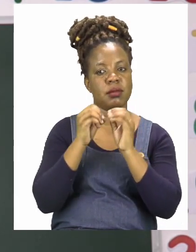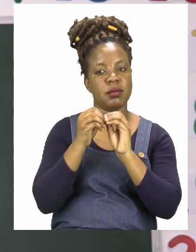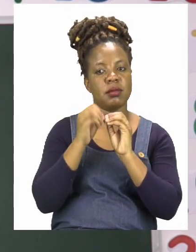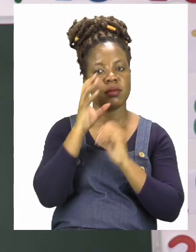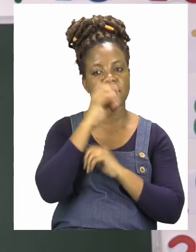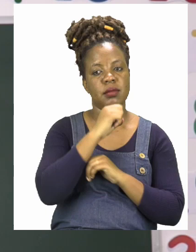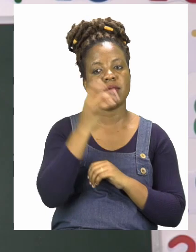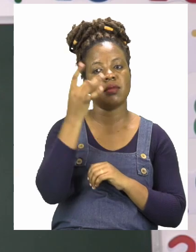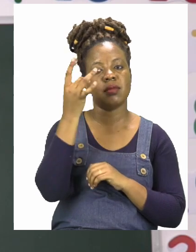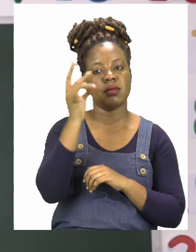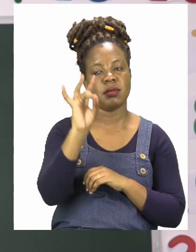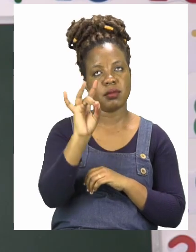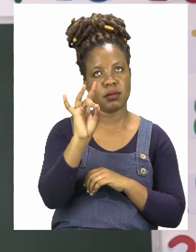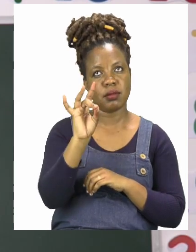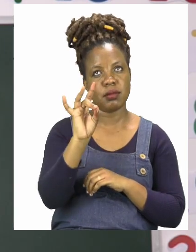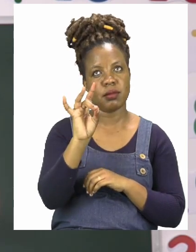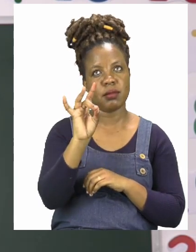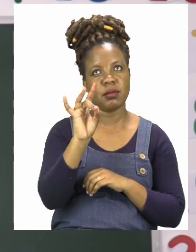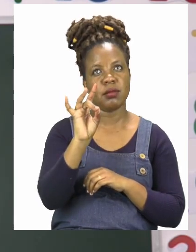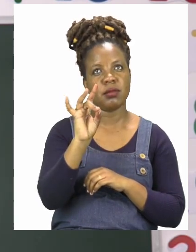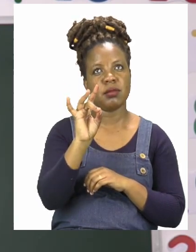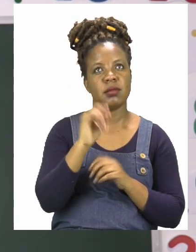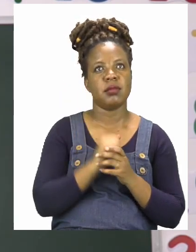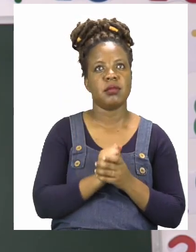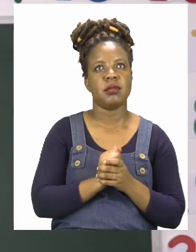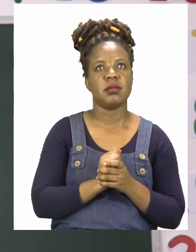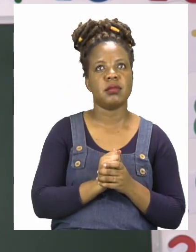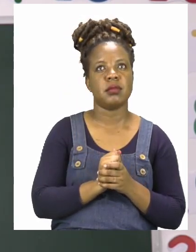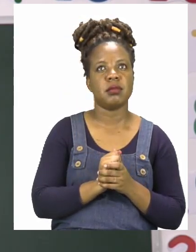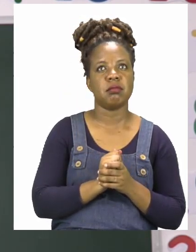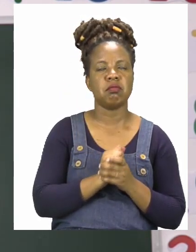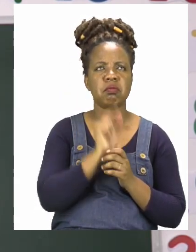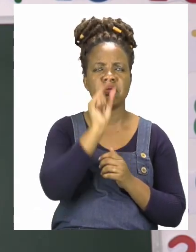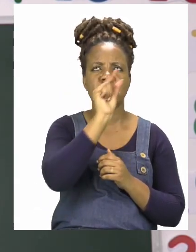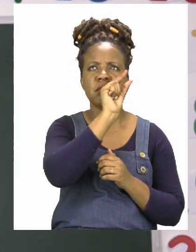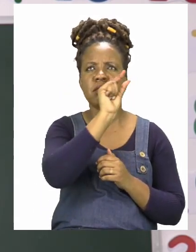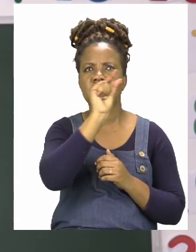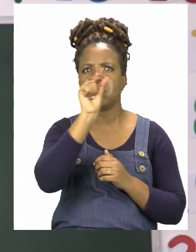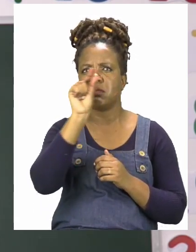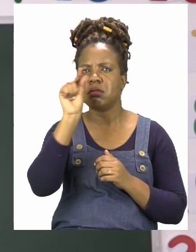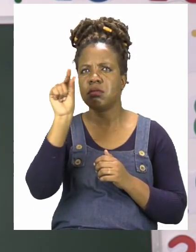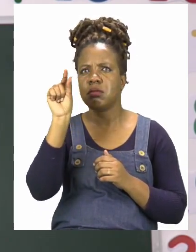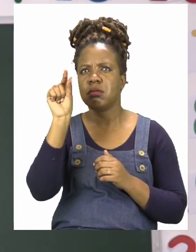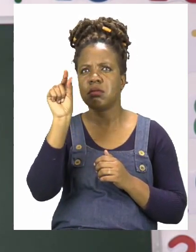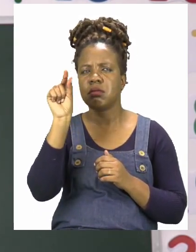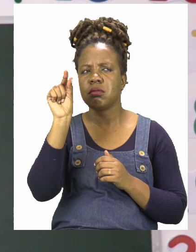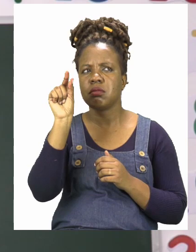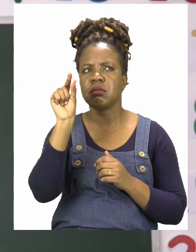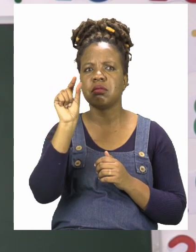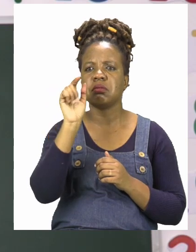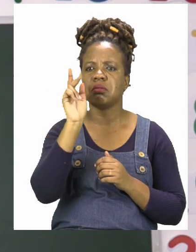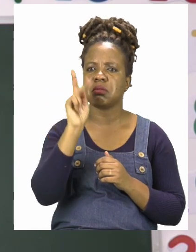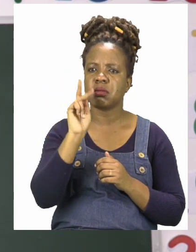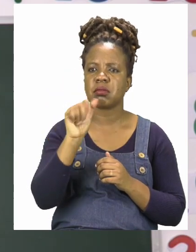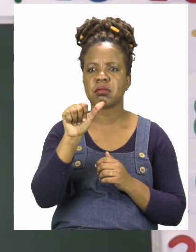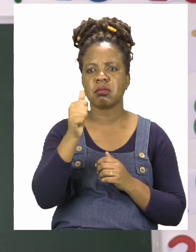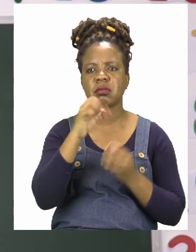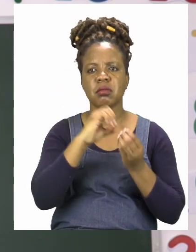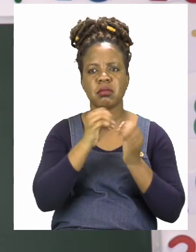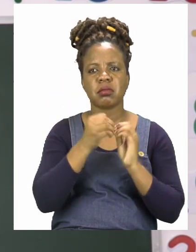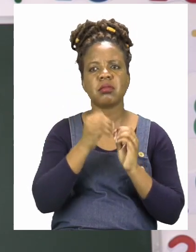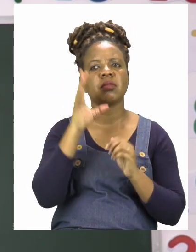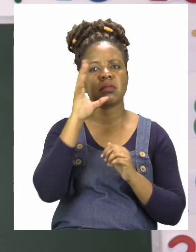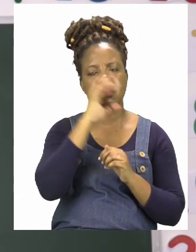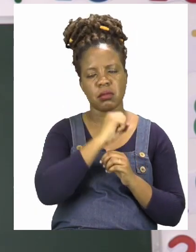8. If there are any more numbers missing in that row, you are going to fill in by yourself. Let's go to the